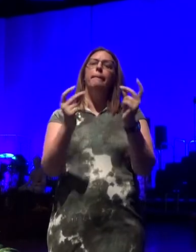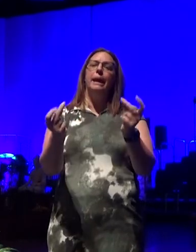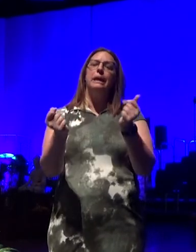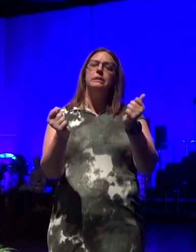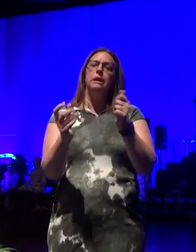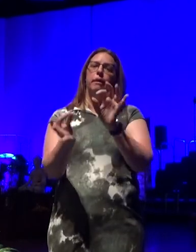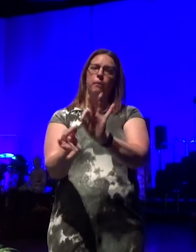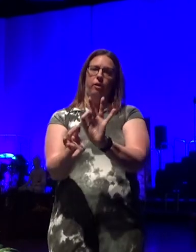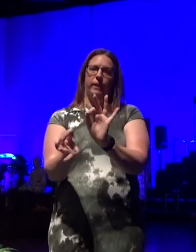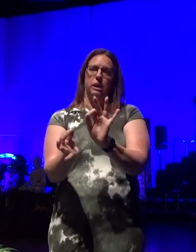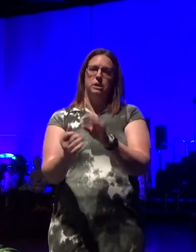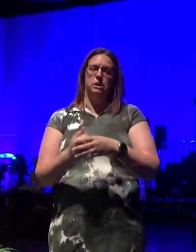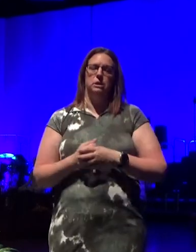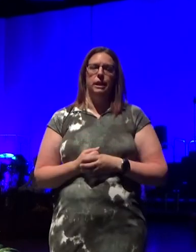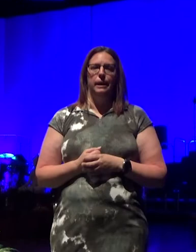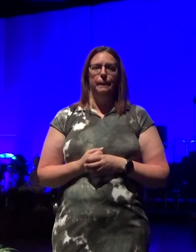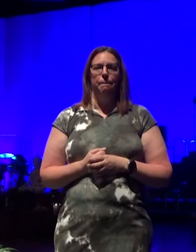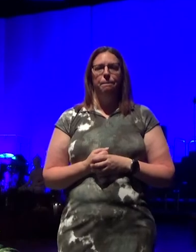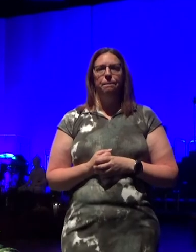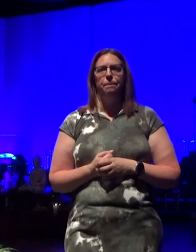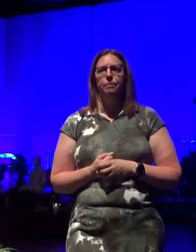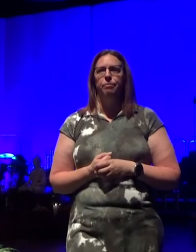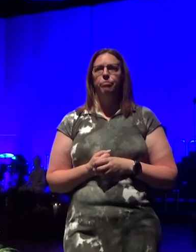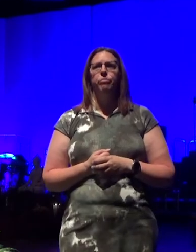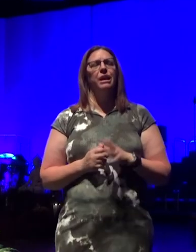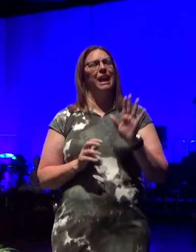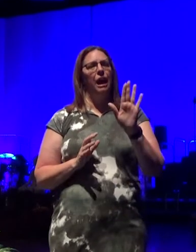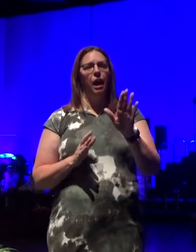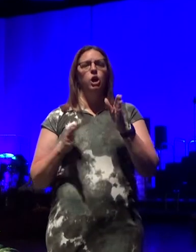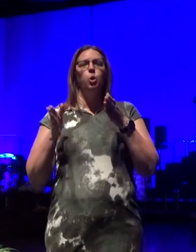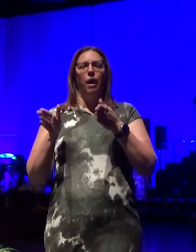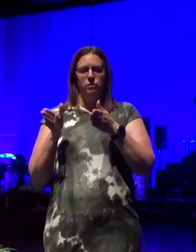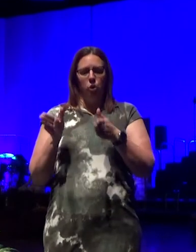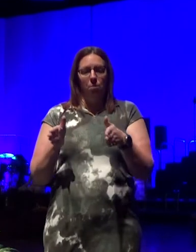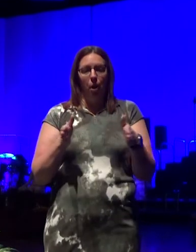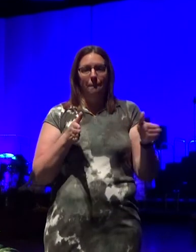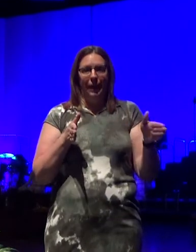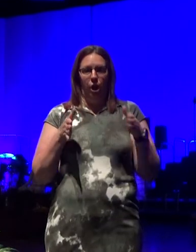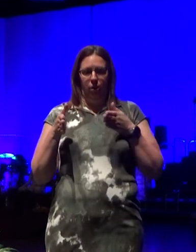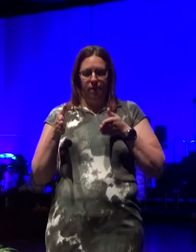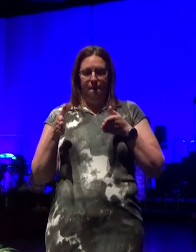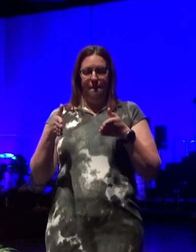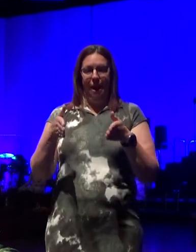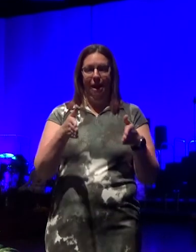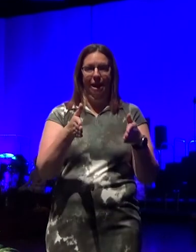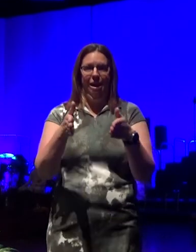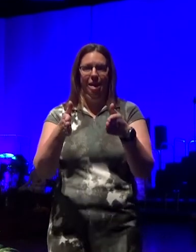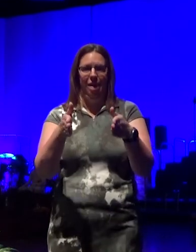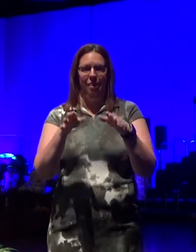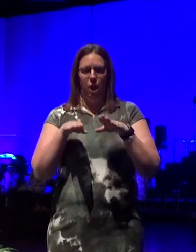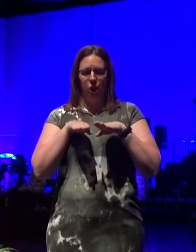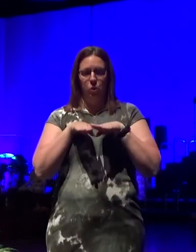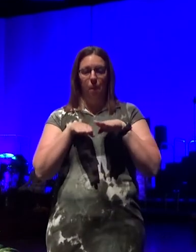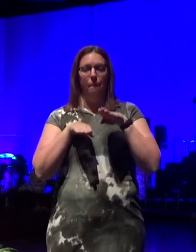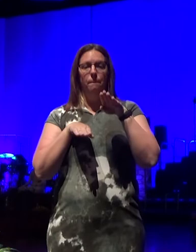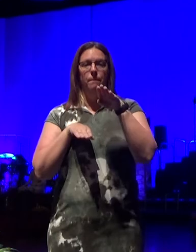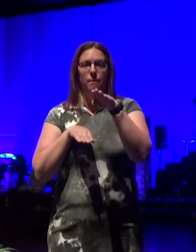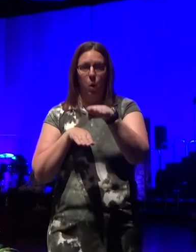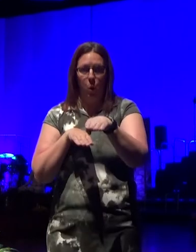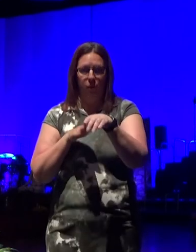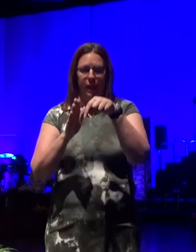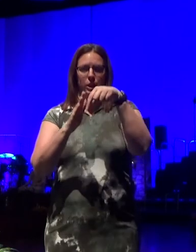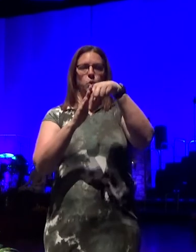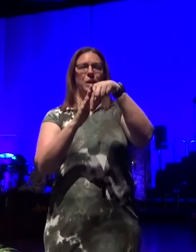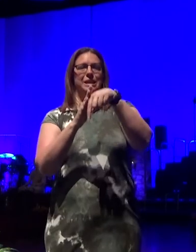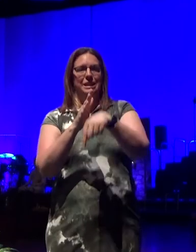Prepare that pathway to move to a deeper degree of the awareness